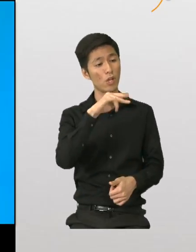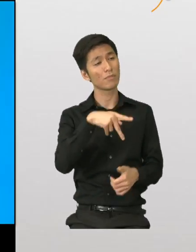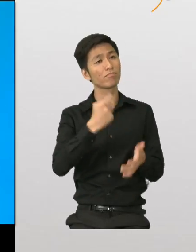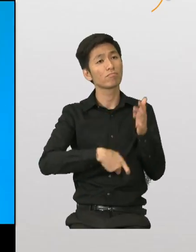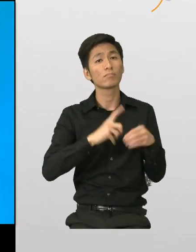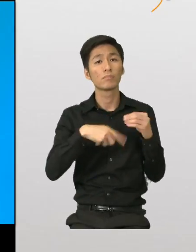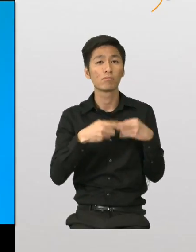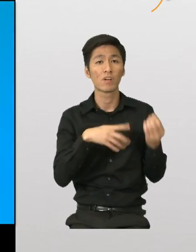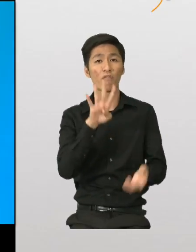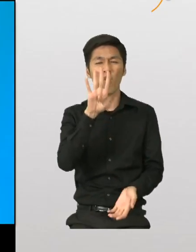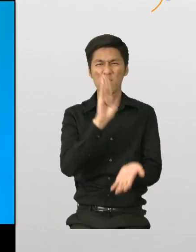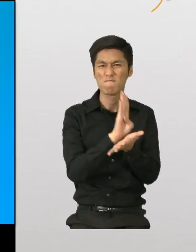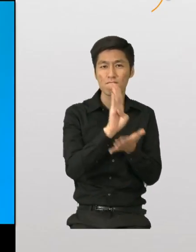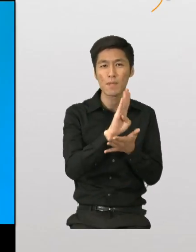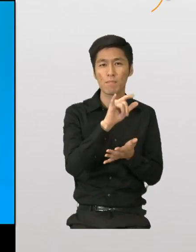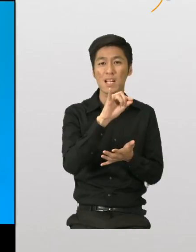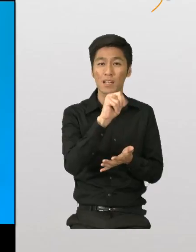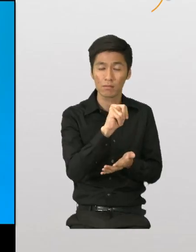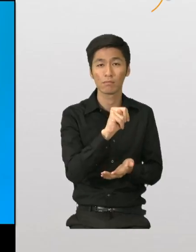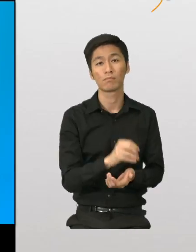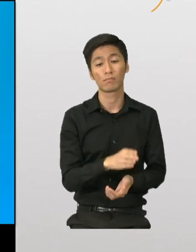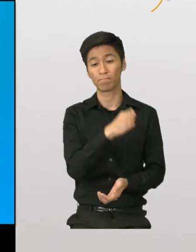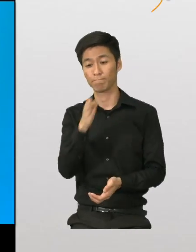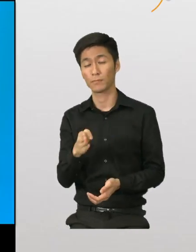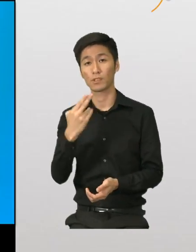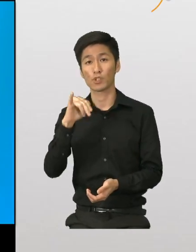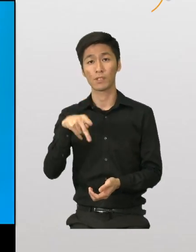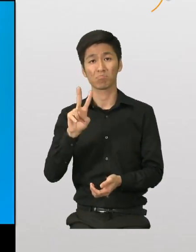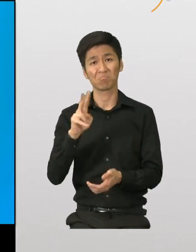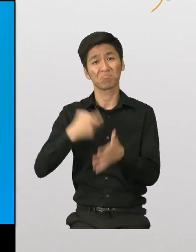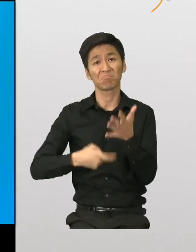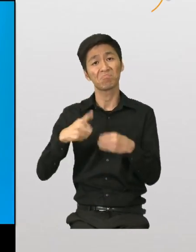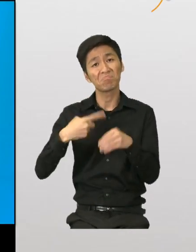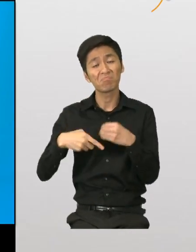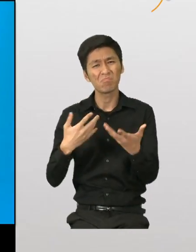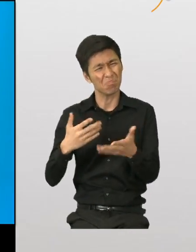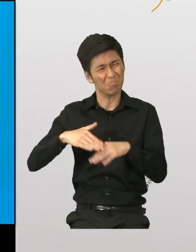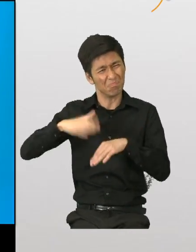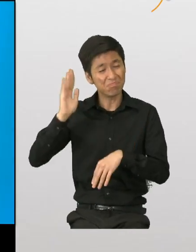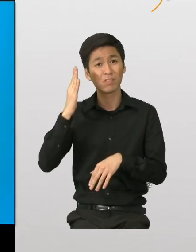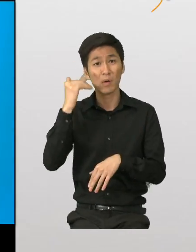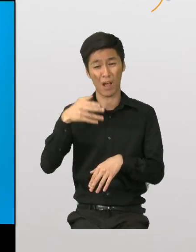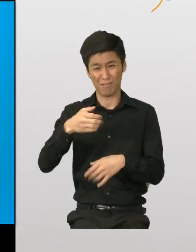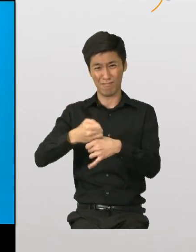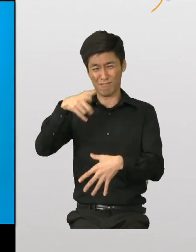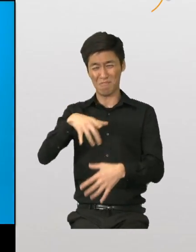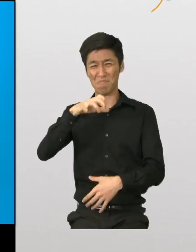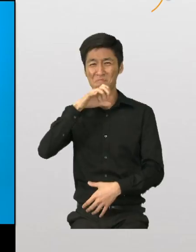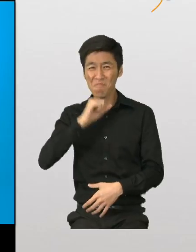more than $4 billion. And HIP 2 will probably cost even more because the flats will be twice as old